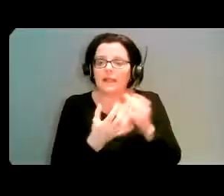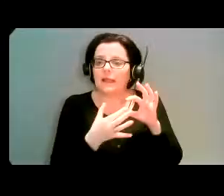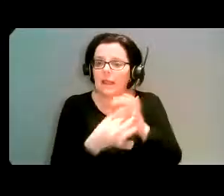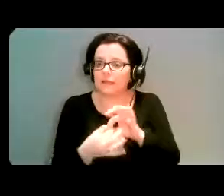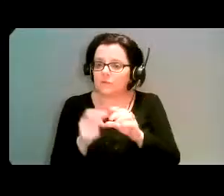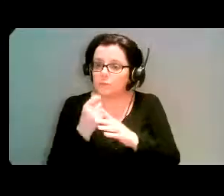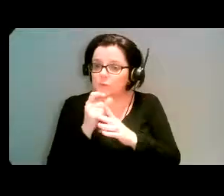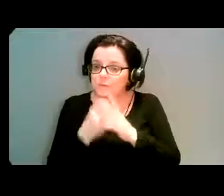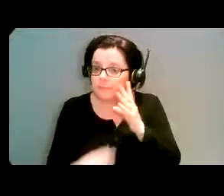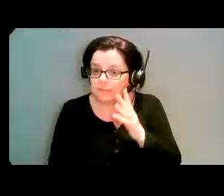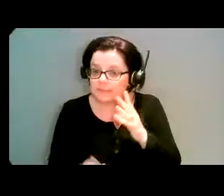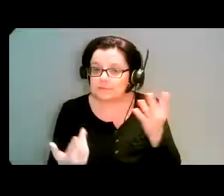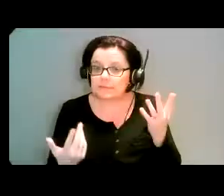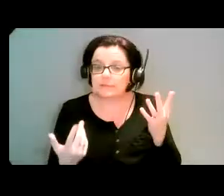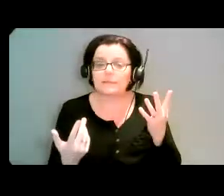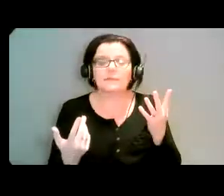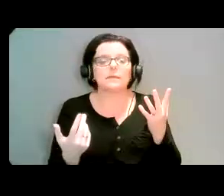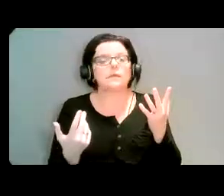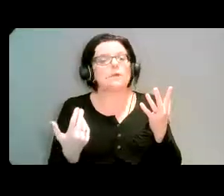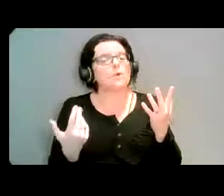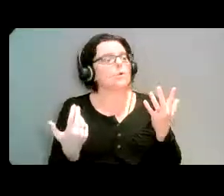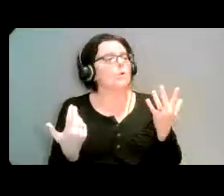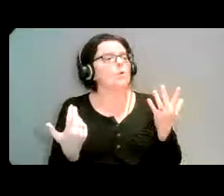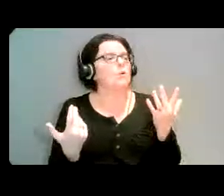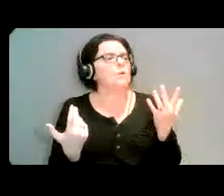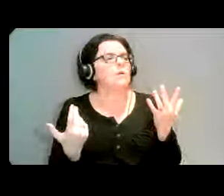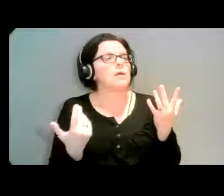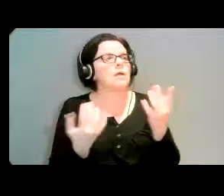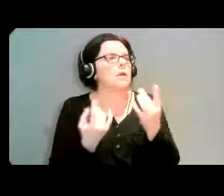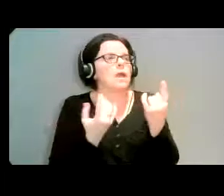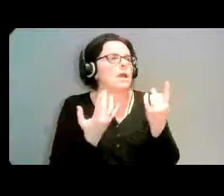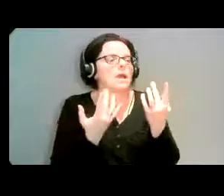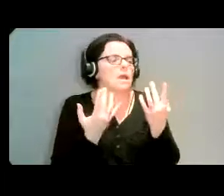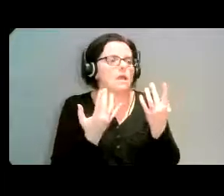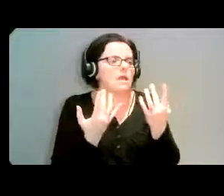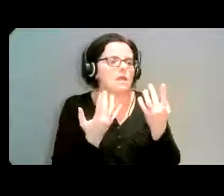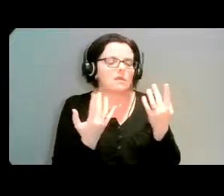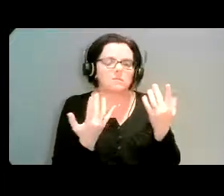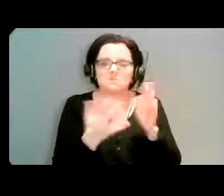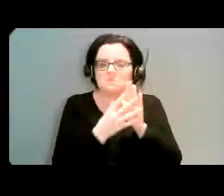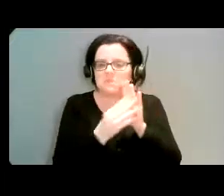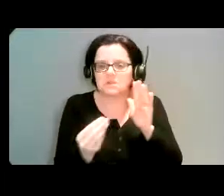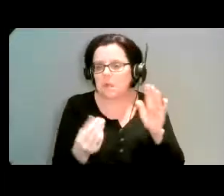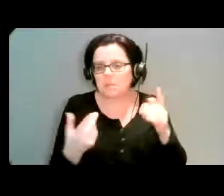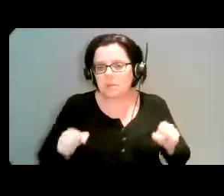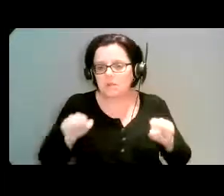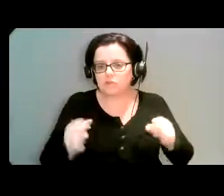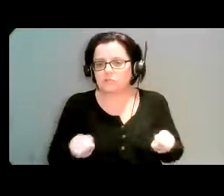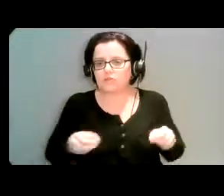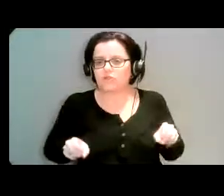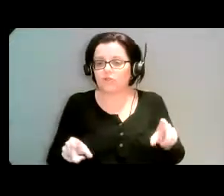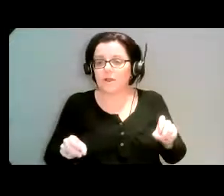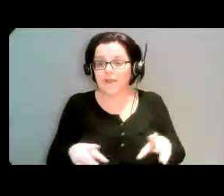if your chair breaks or anything like that, isn't it?